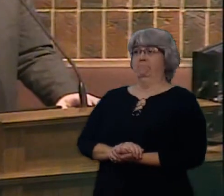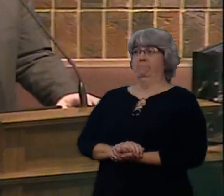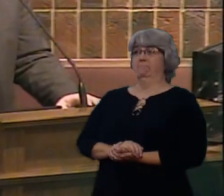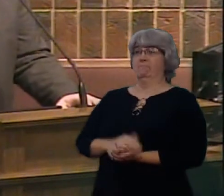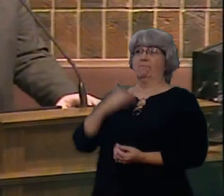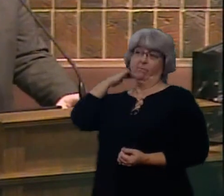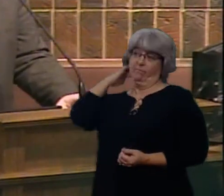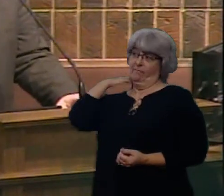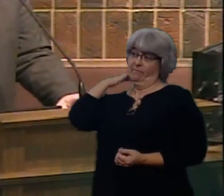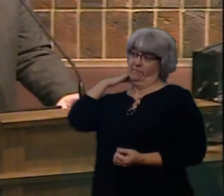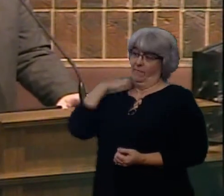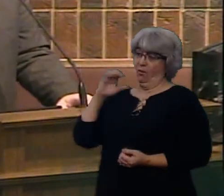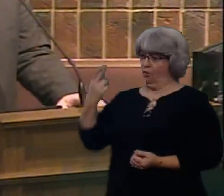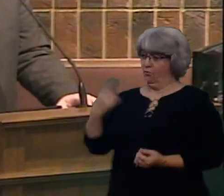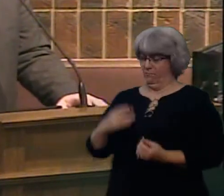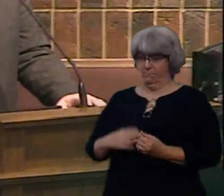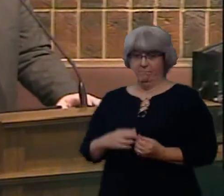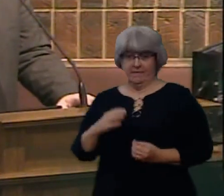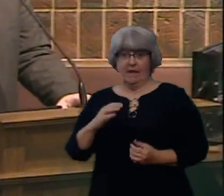How do I know?